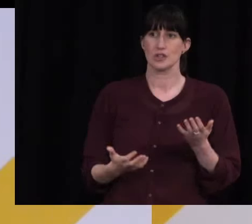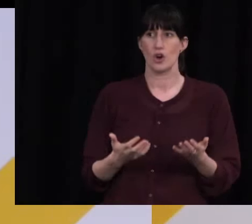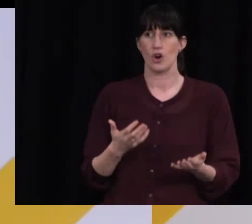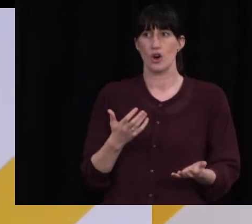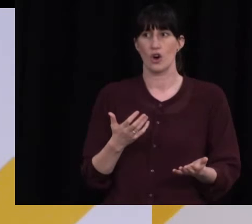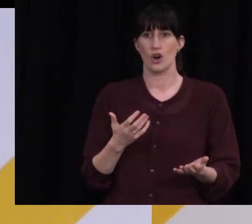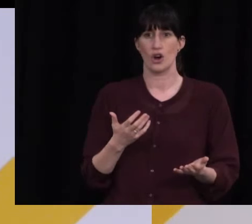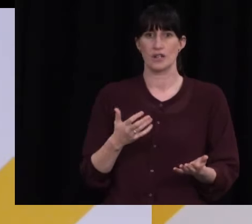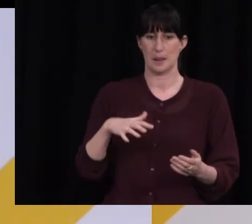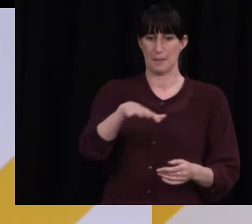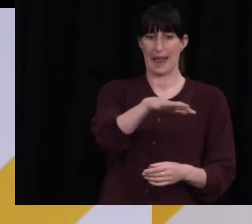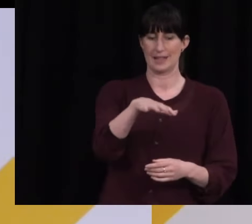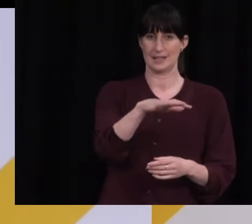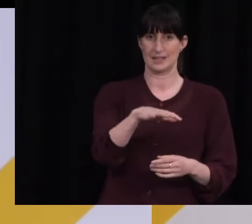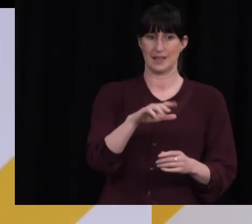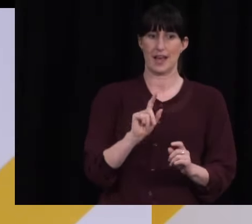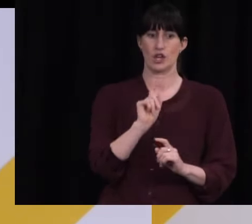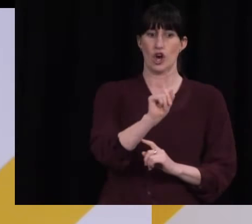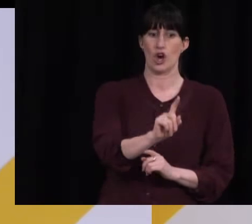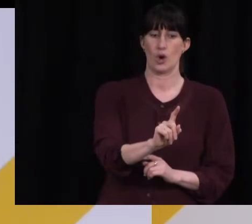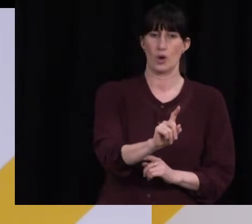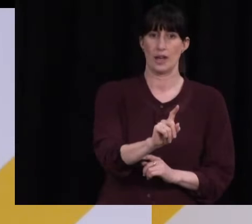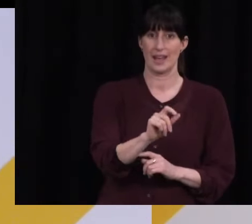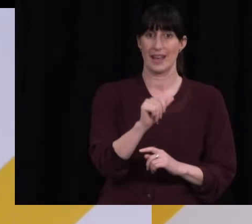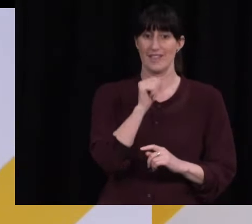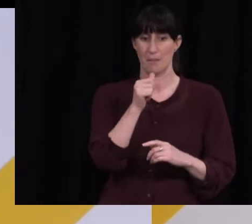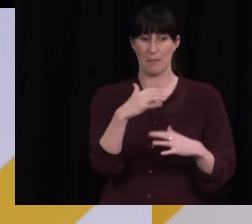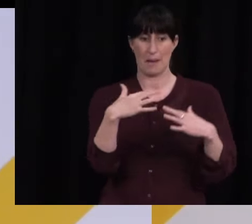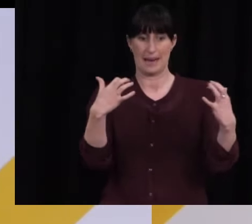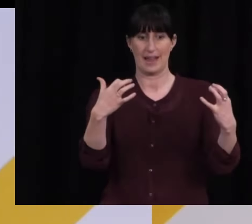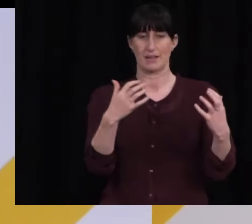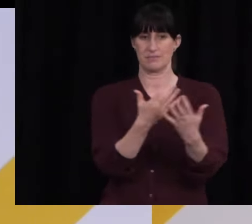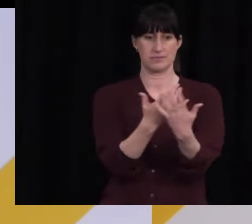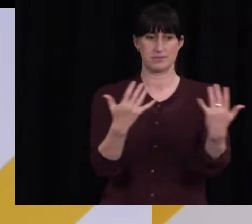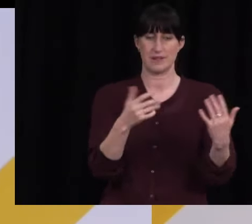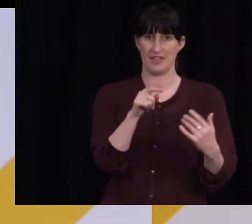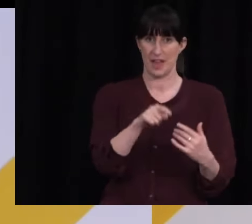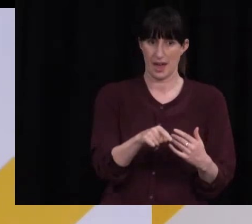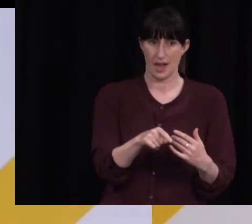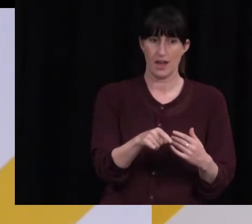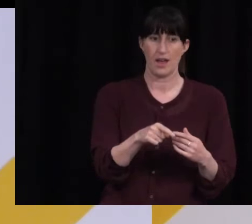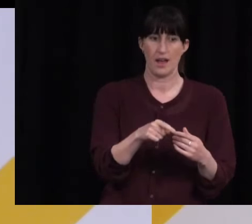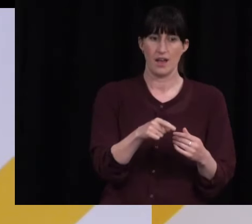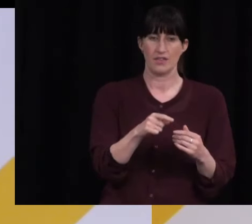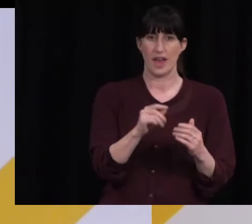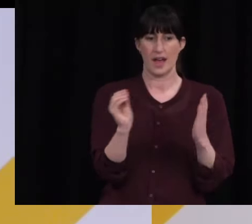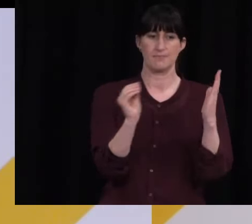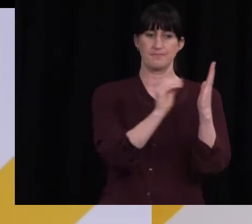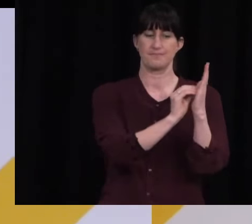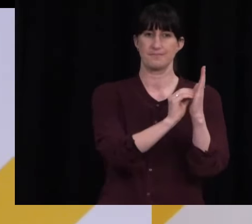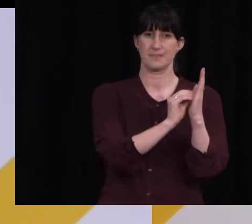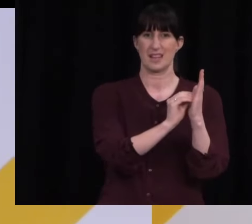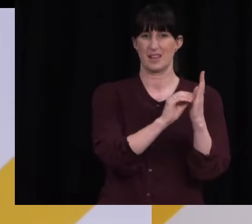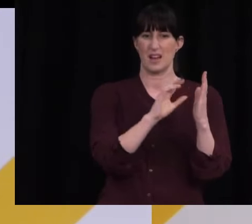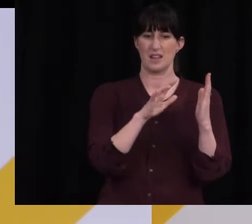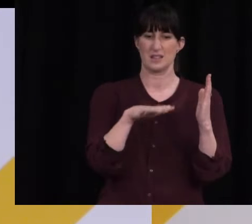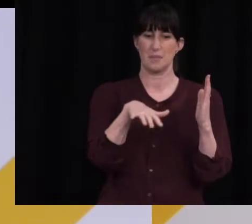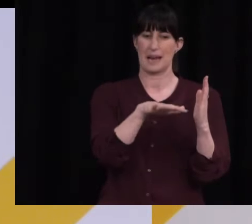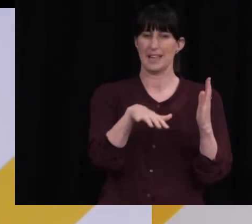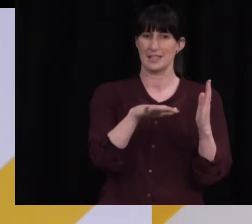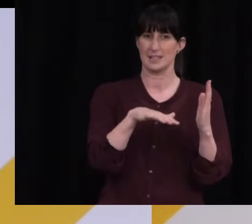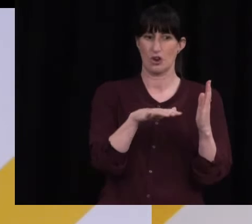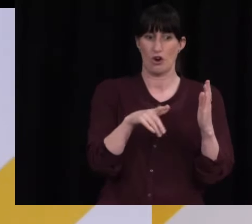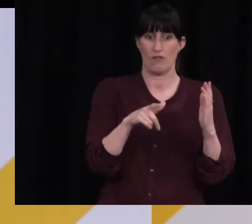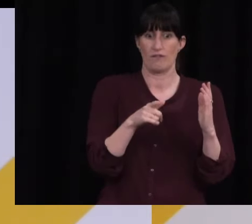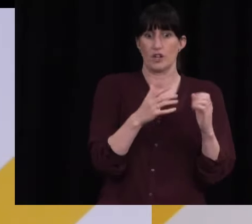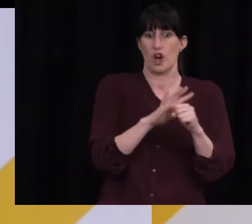course, and anywhere there's public may have been at are notified as locations of interest. But of course, Auckland is in